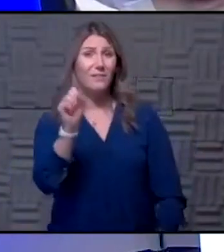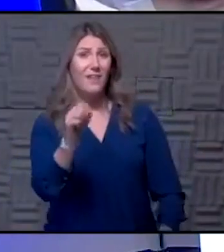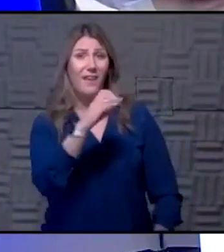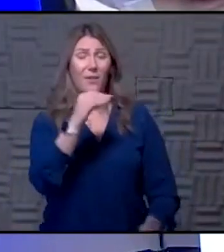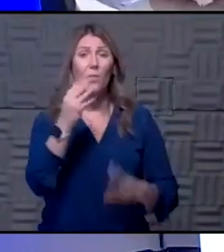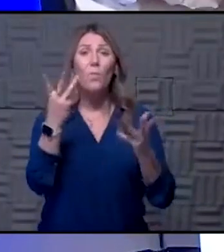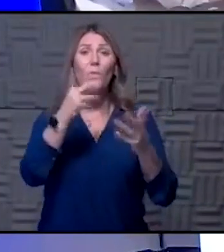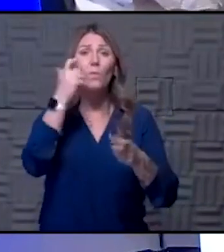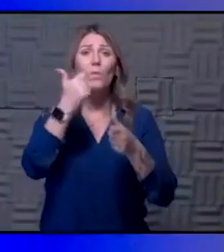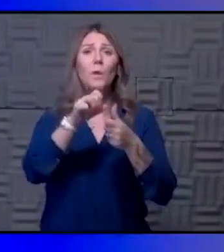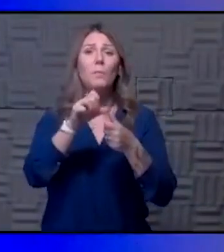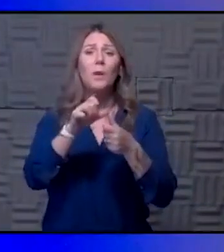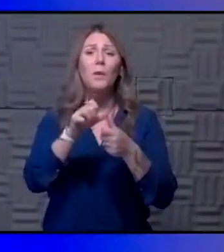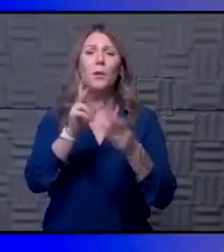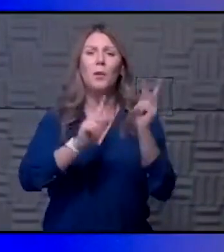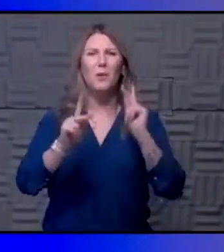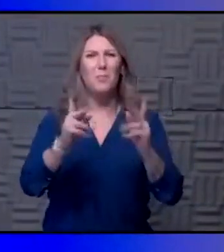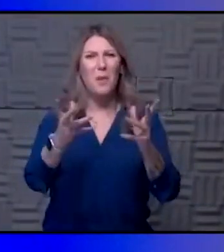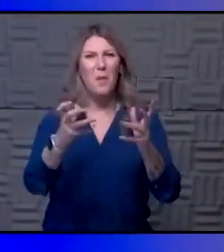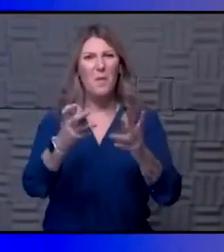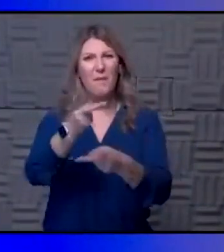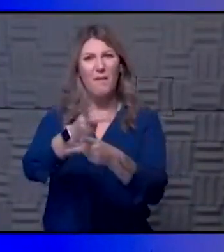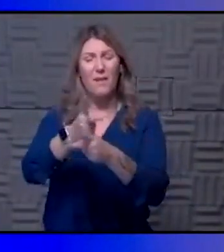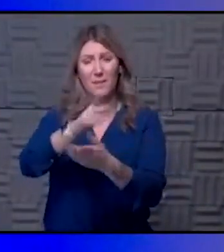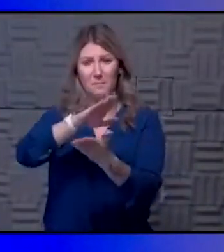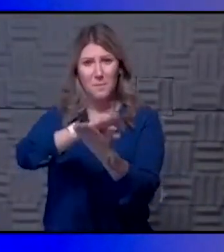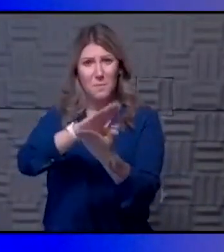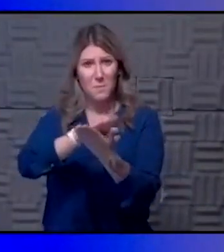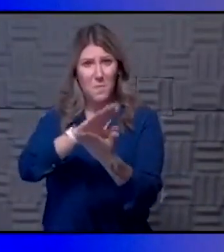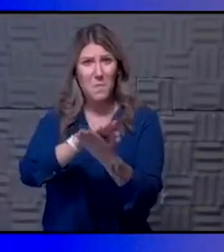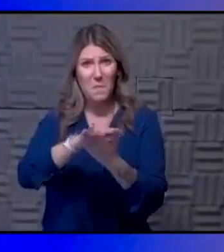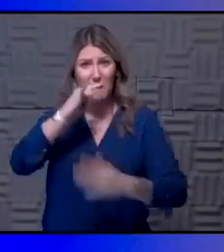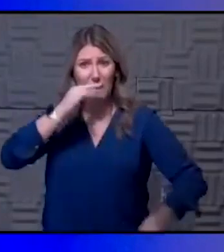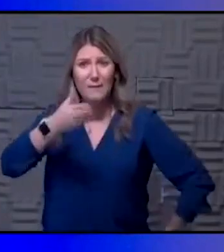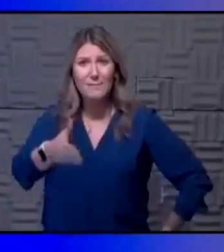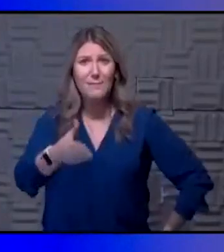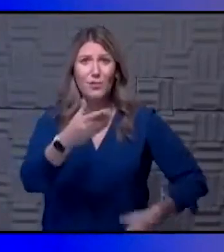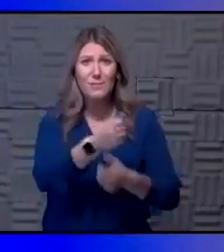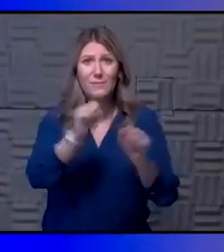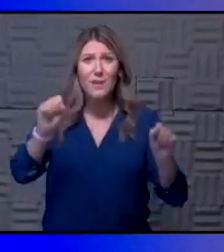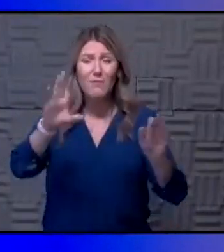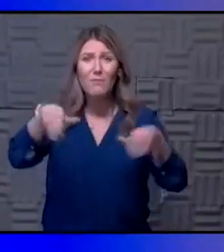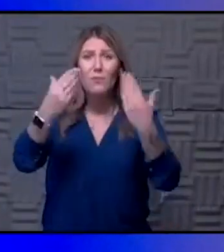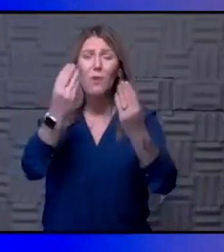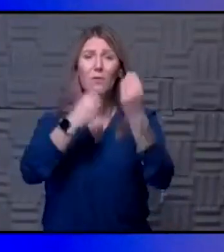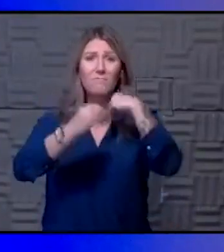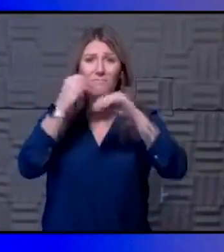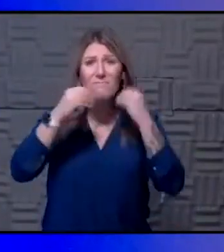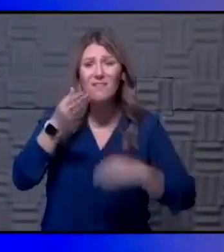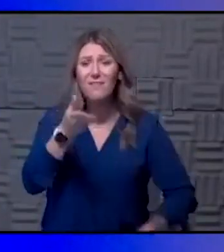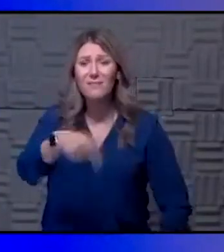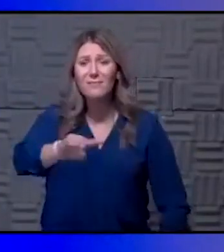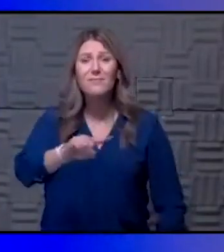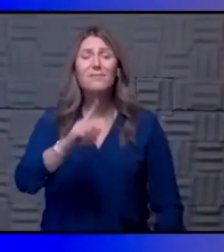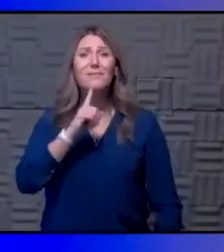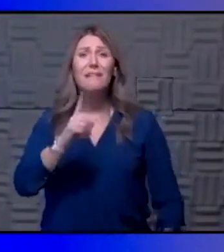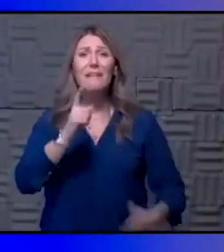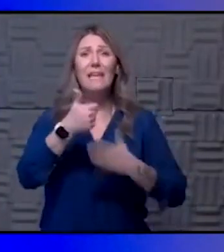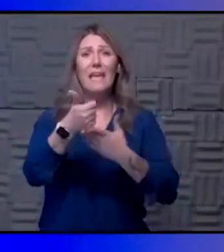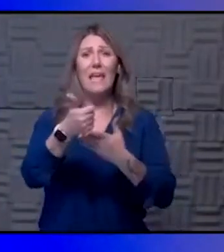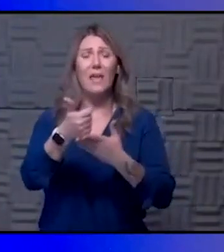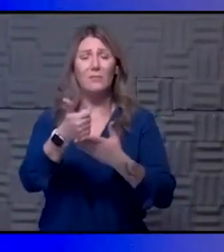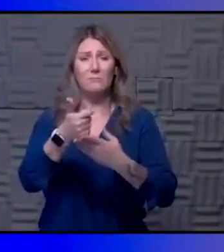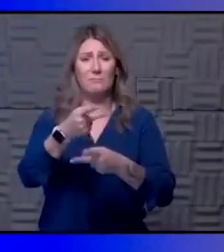remember, too, is we all want to keep our kids in school. Schools are good places. They're safe places. They provide meals for those children. It helps to keep